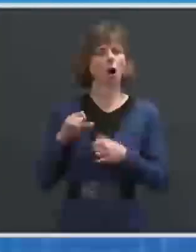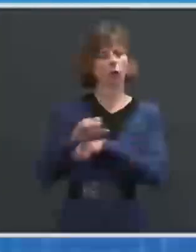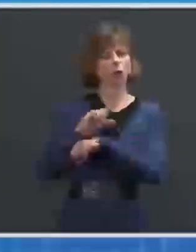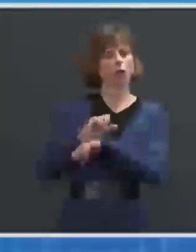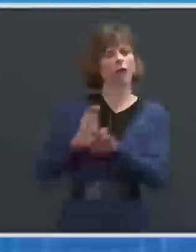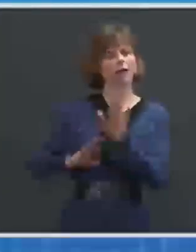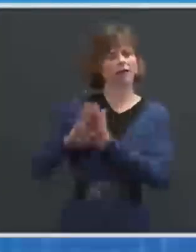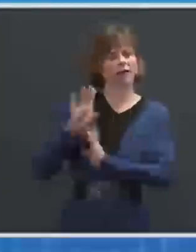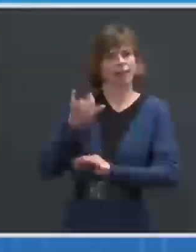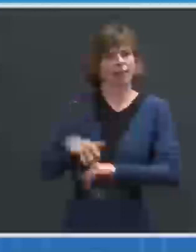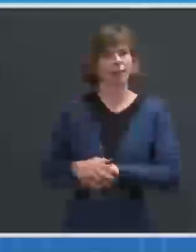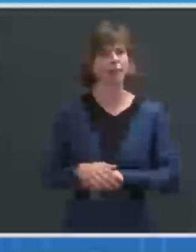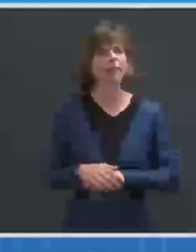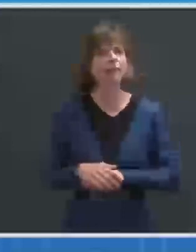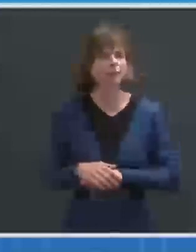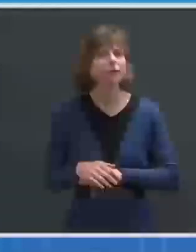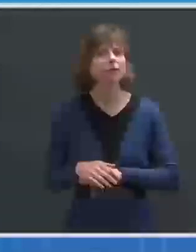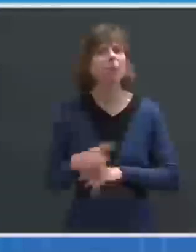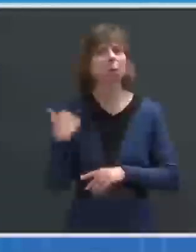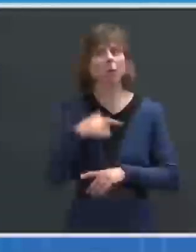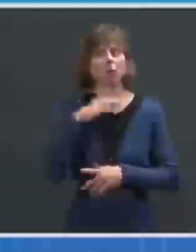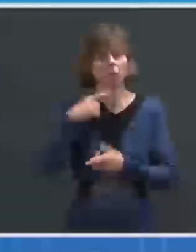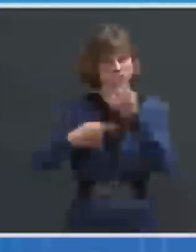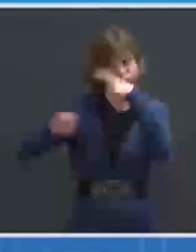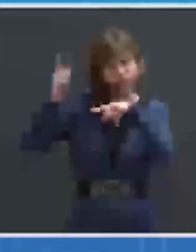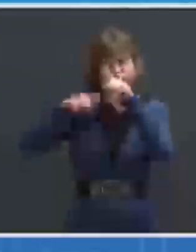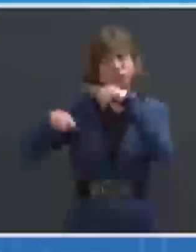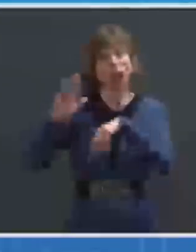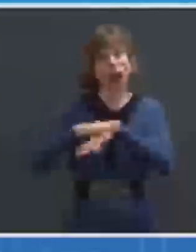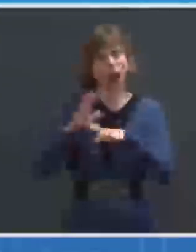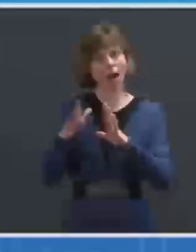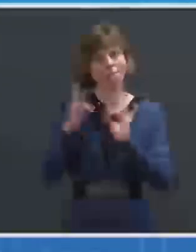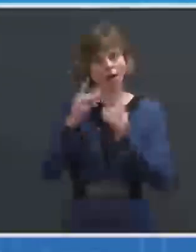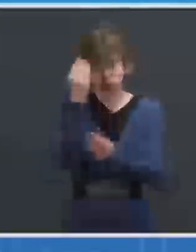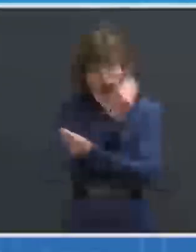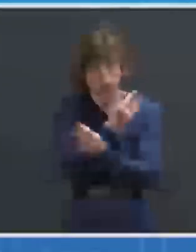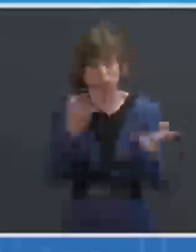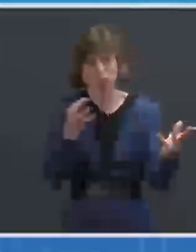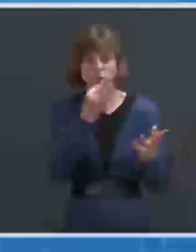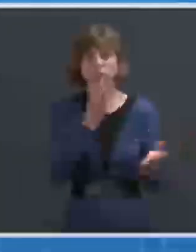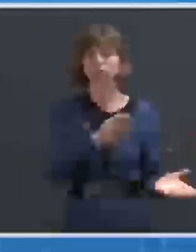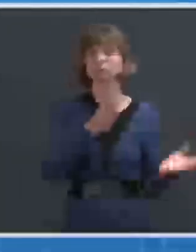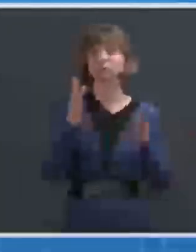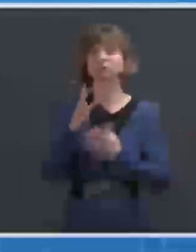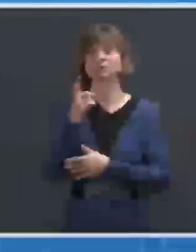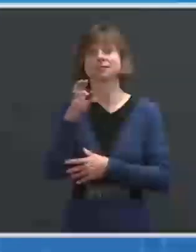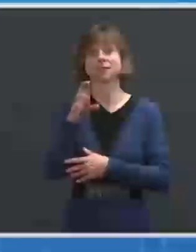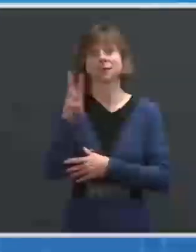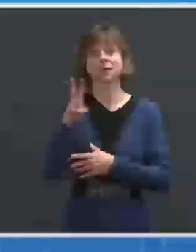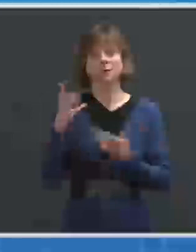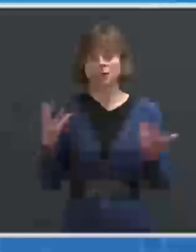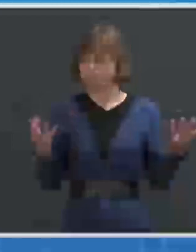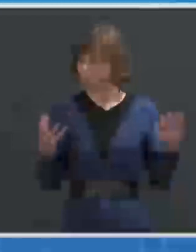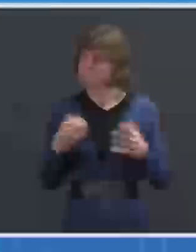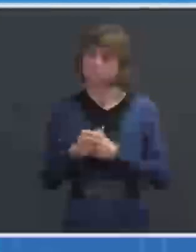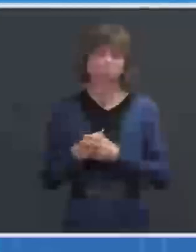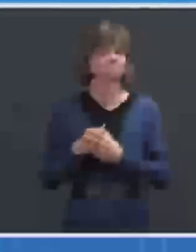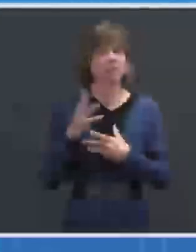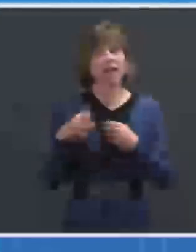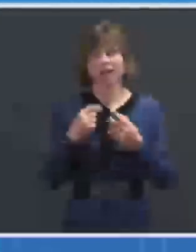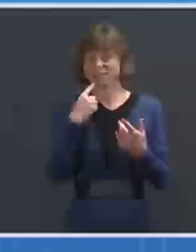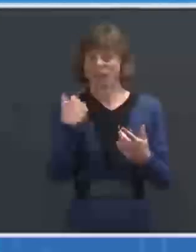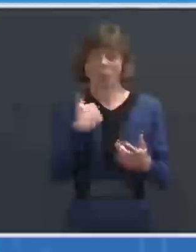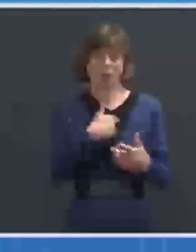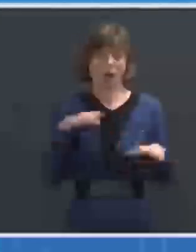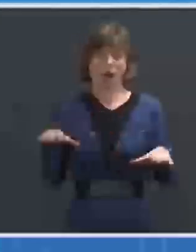and we'll all be together with a good message, hopefully soon. So Rochelle, why don't you take it from there? Yeah, I don't have much to add except to say we're actively working